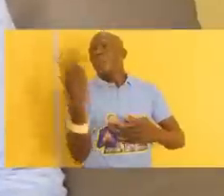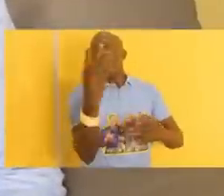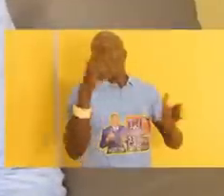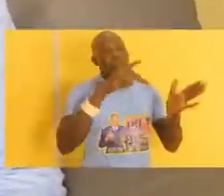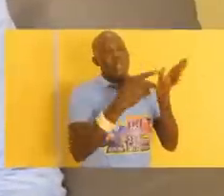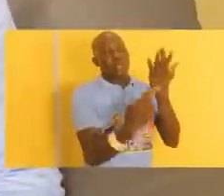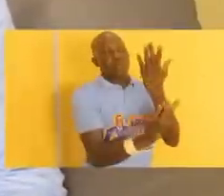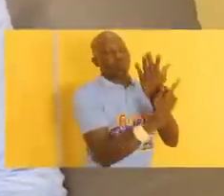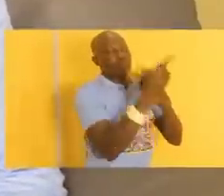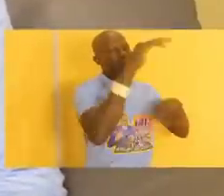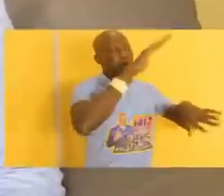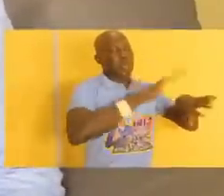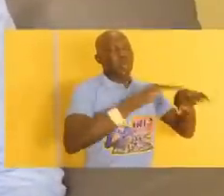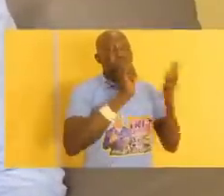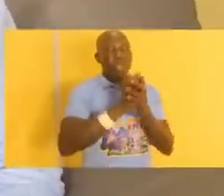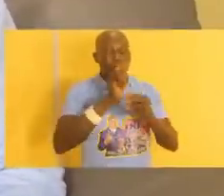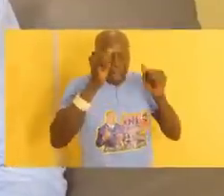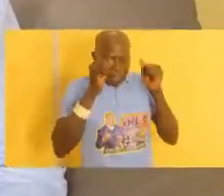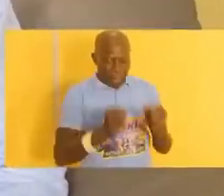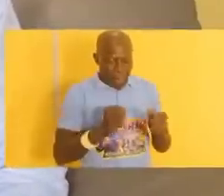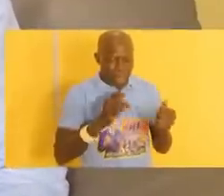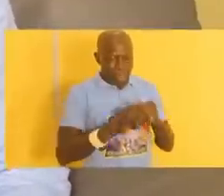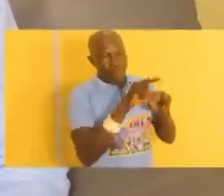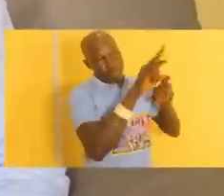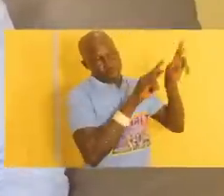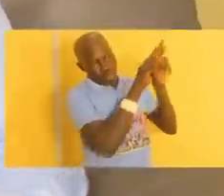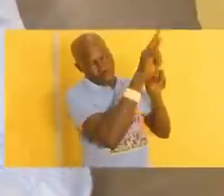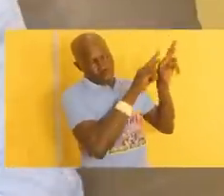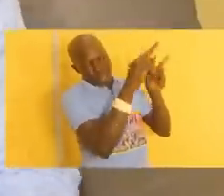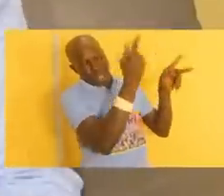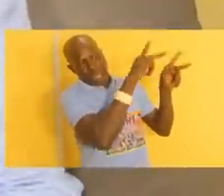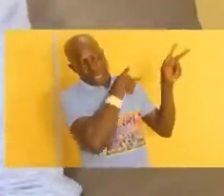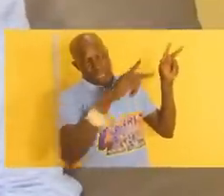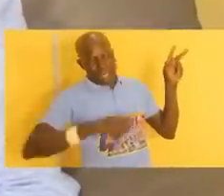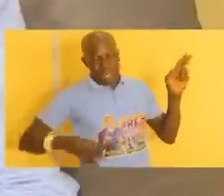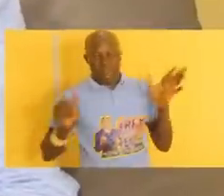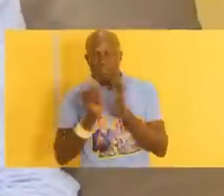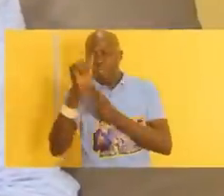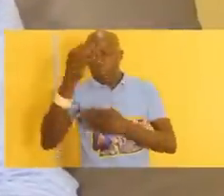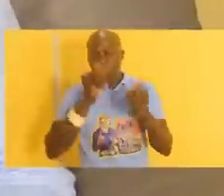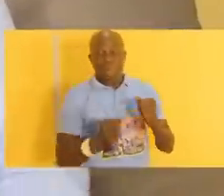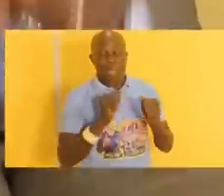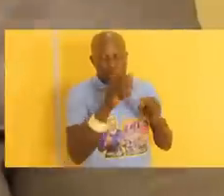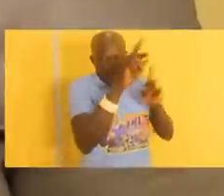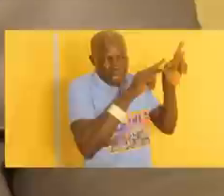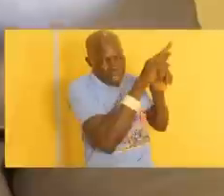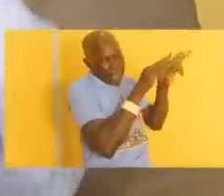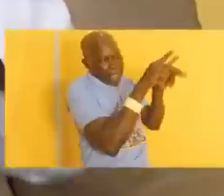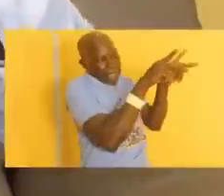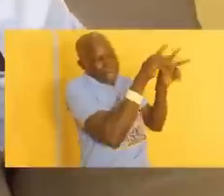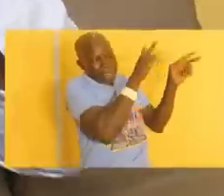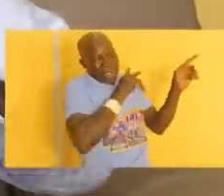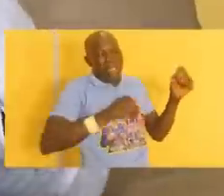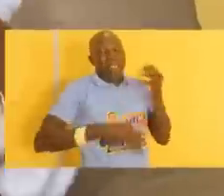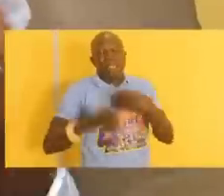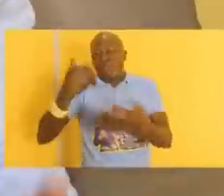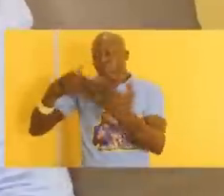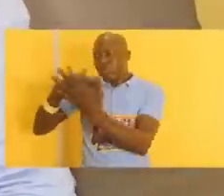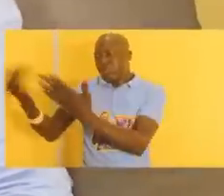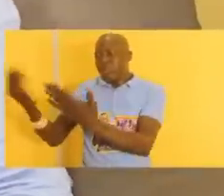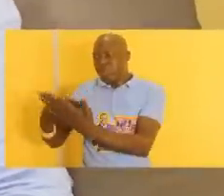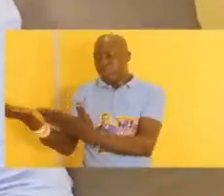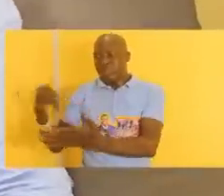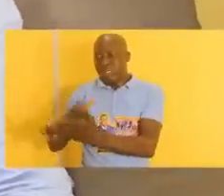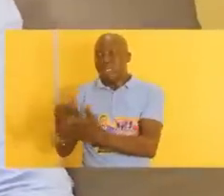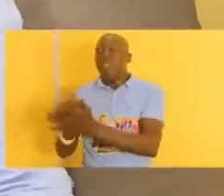call the without Wednesday program part to reign as king. Agbara kan lo mu yen se bi oba. It's a part that make one to reign as king. Kenya ba sonu. If you miss it,